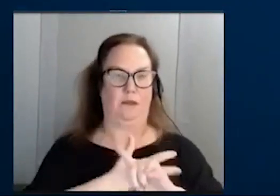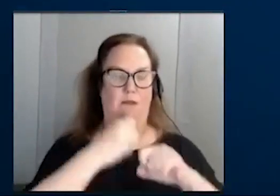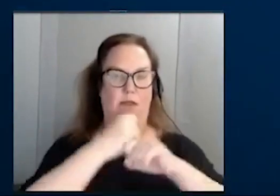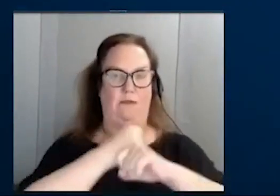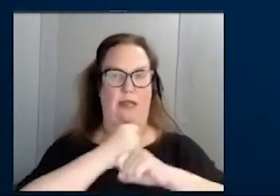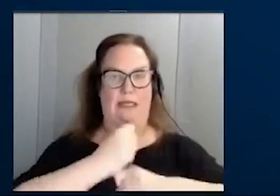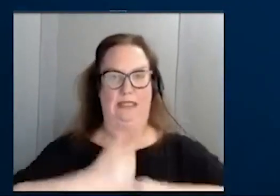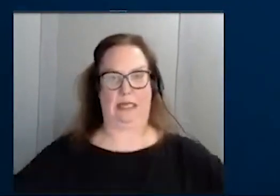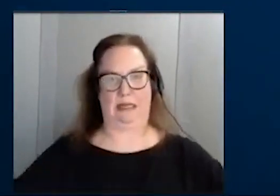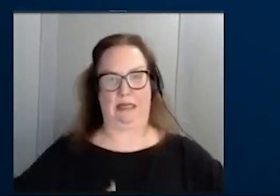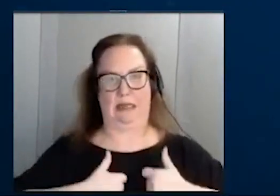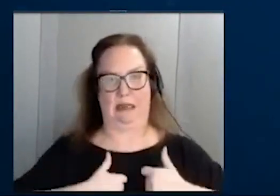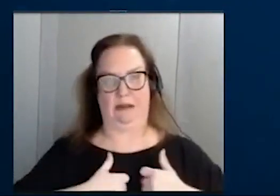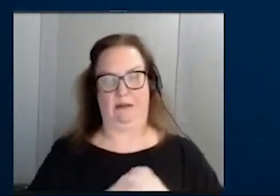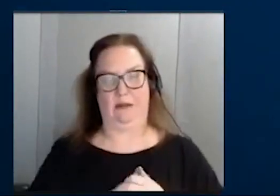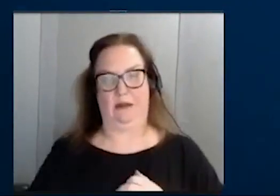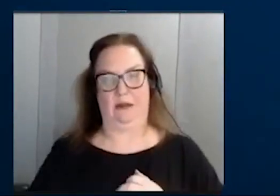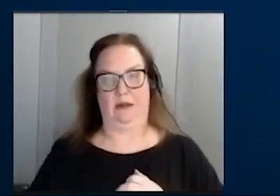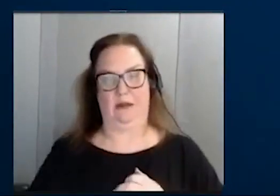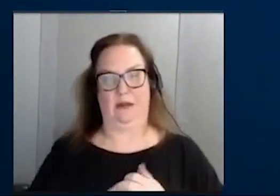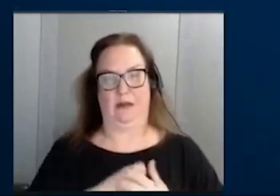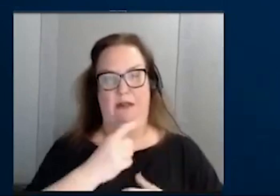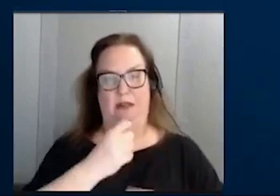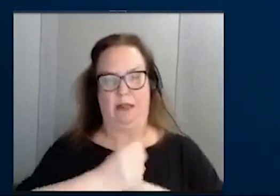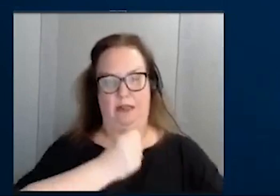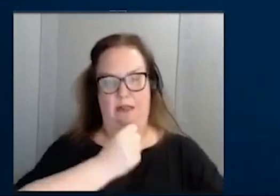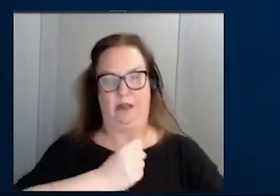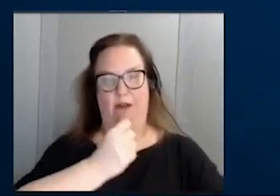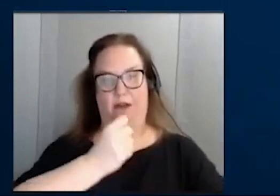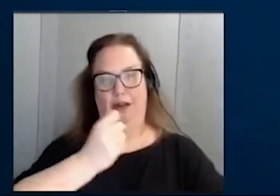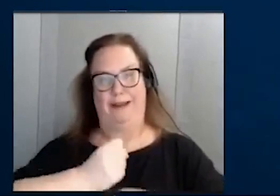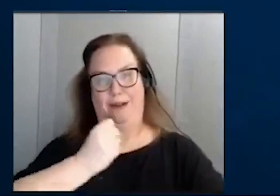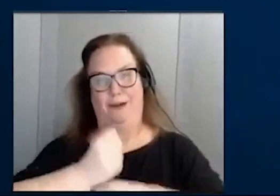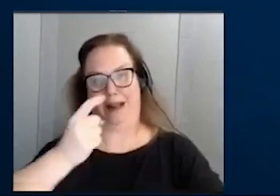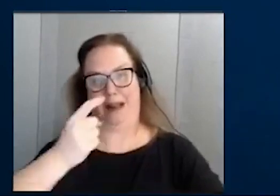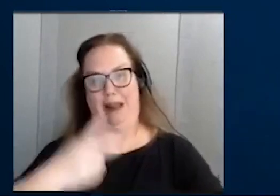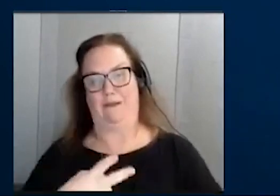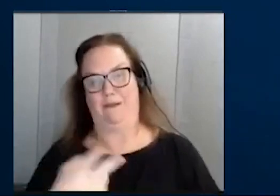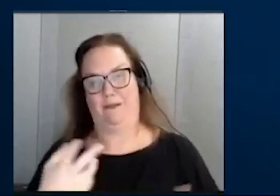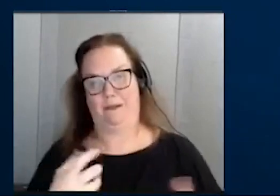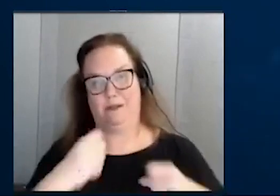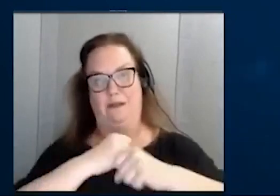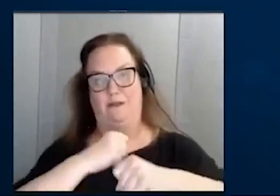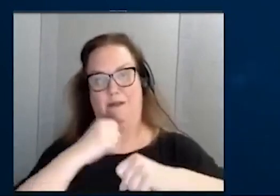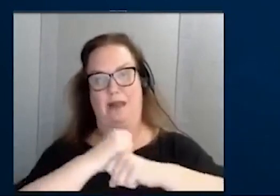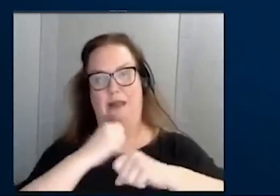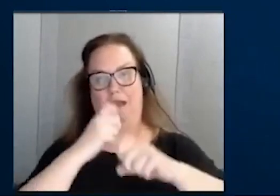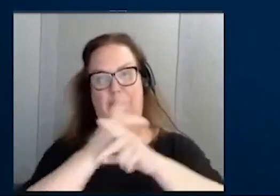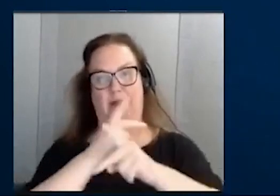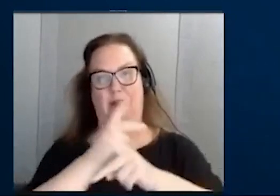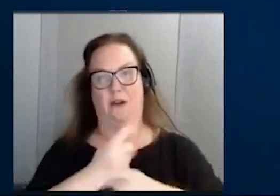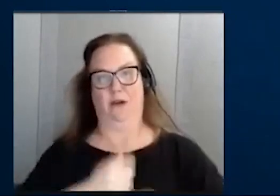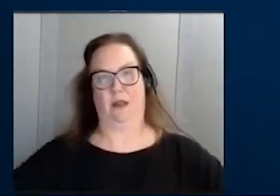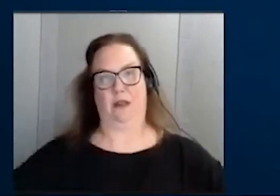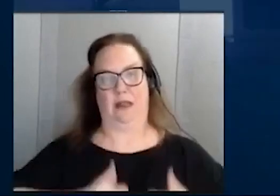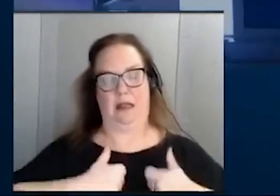alive. And then the following year and a half was a fight to figure out what life was going to be